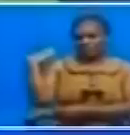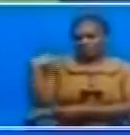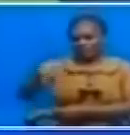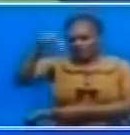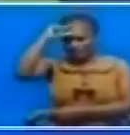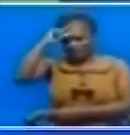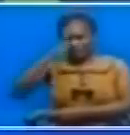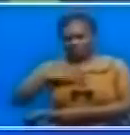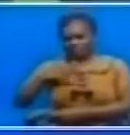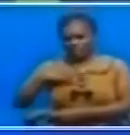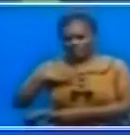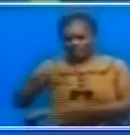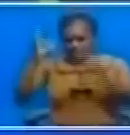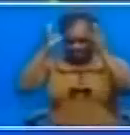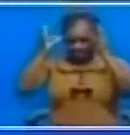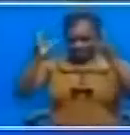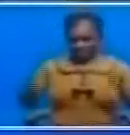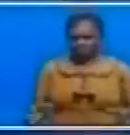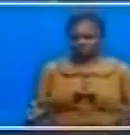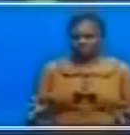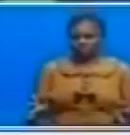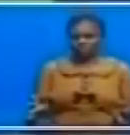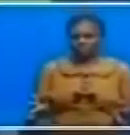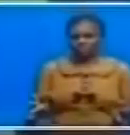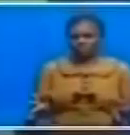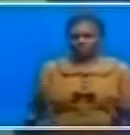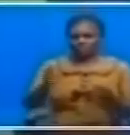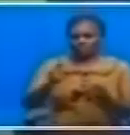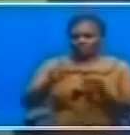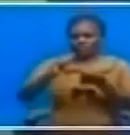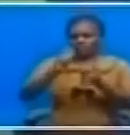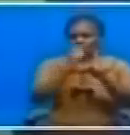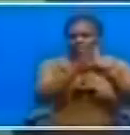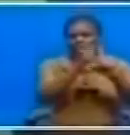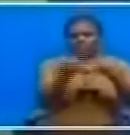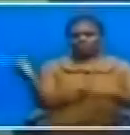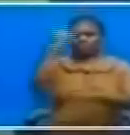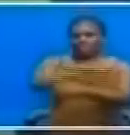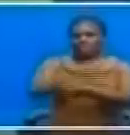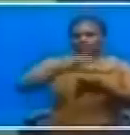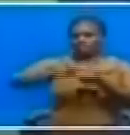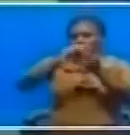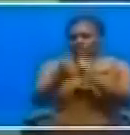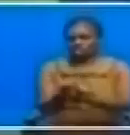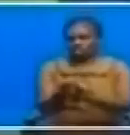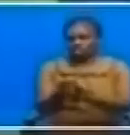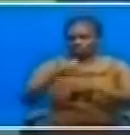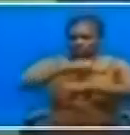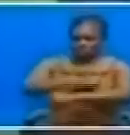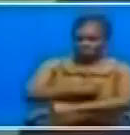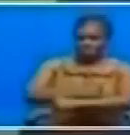my government took the unprecedented step of revising term dates for our schools.